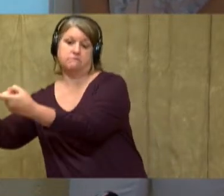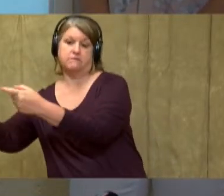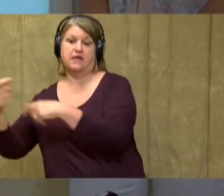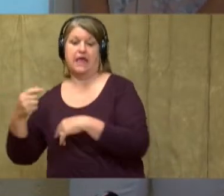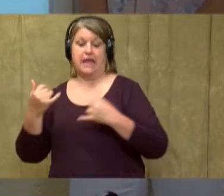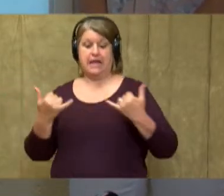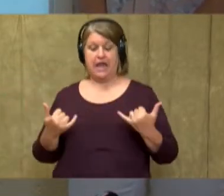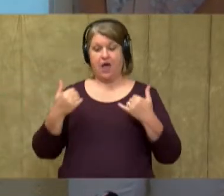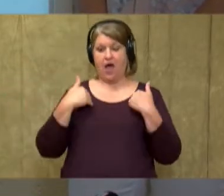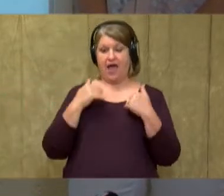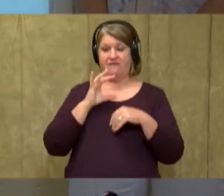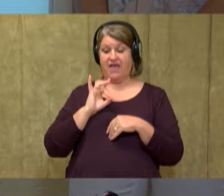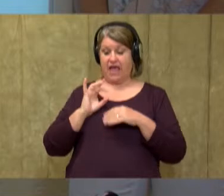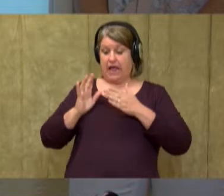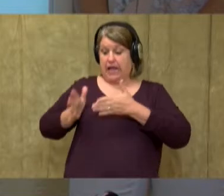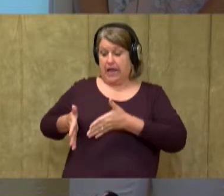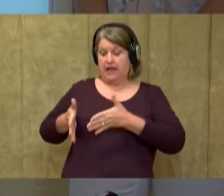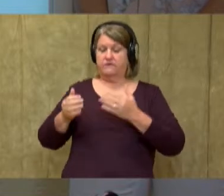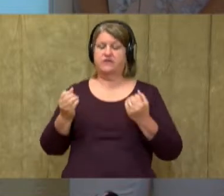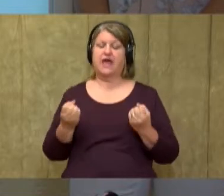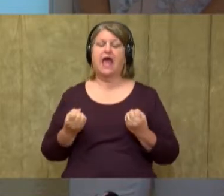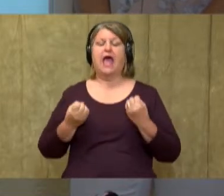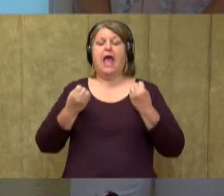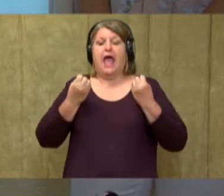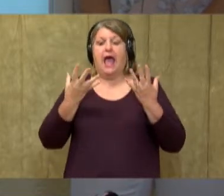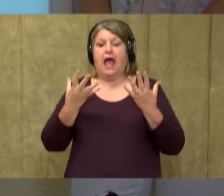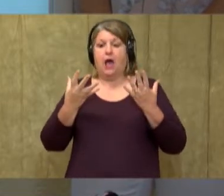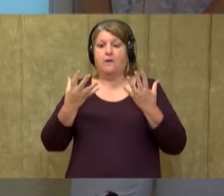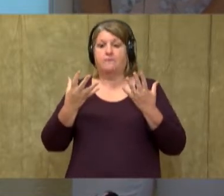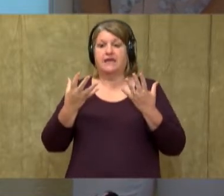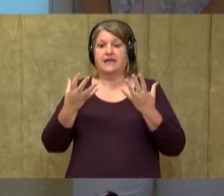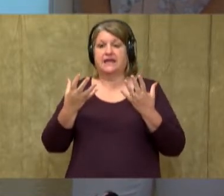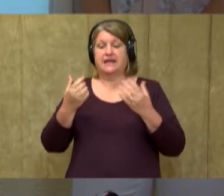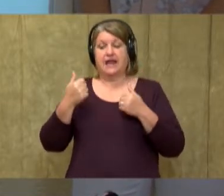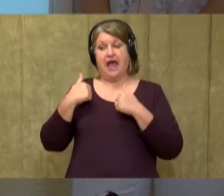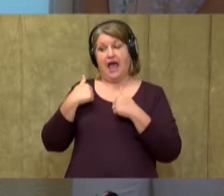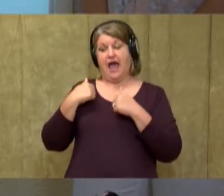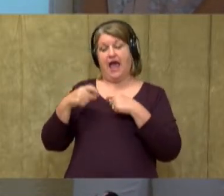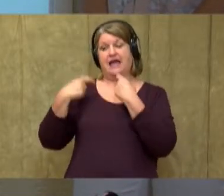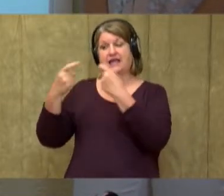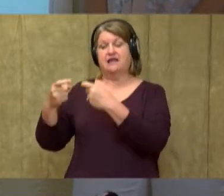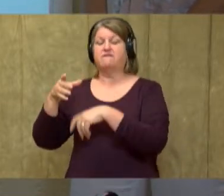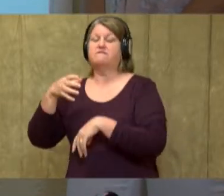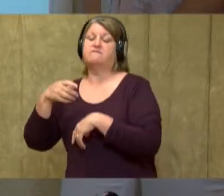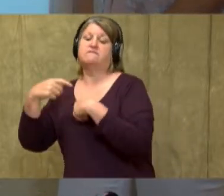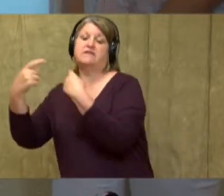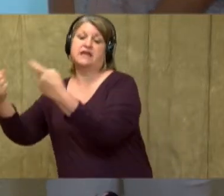left. How many did I give my grandmother?